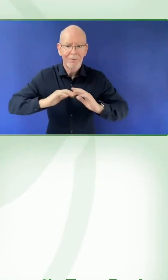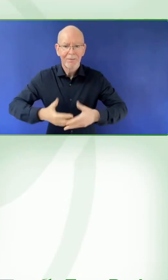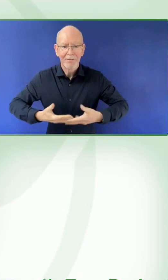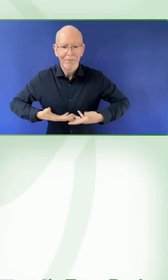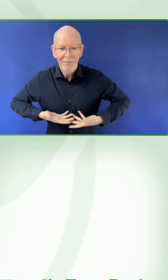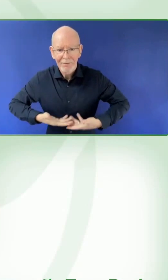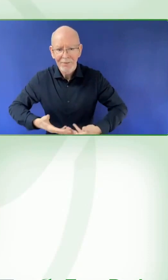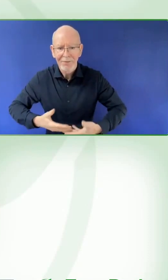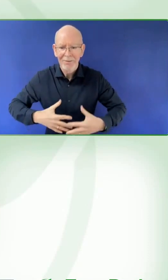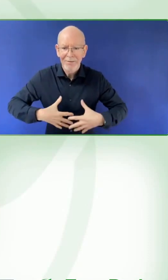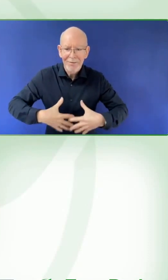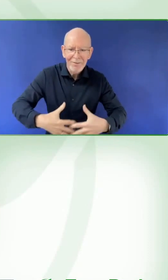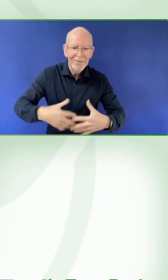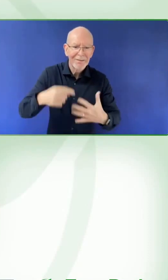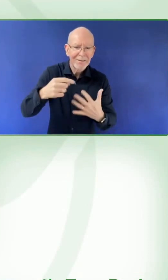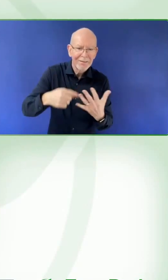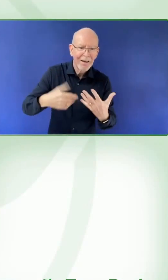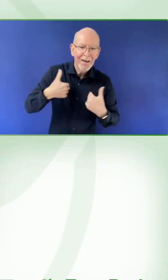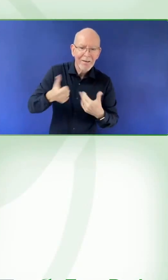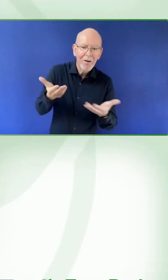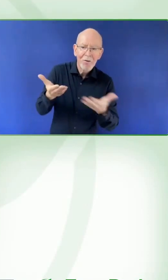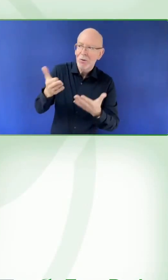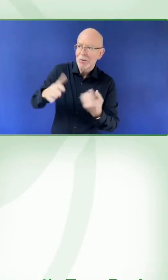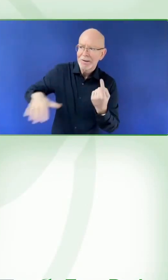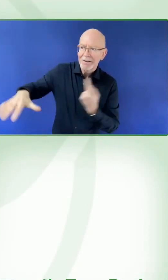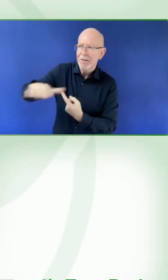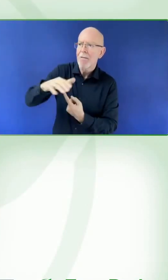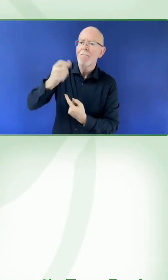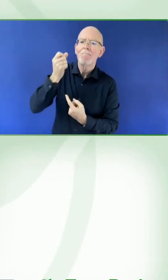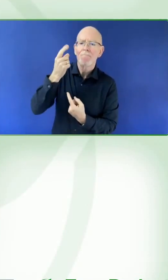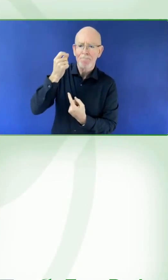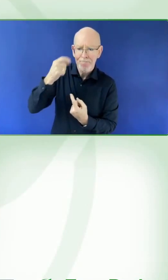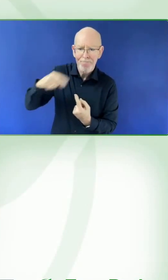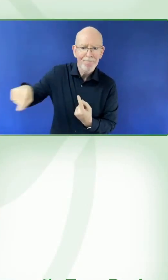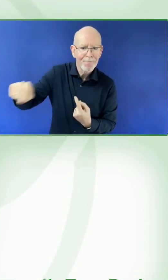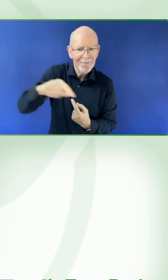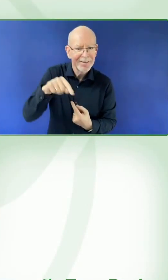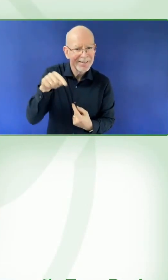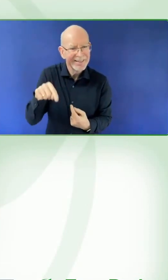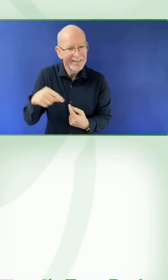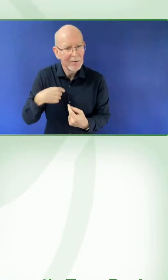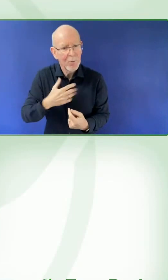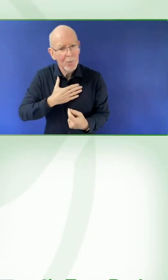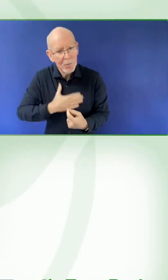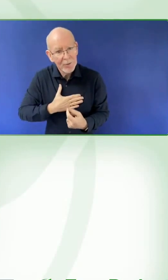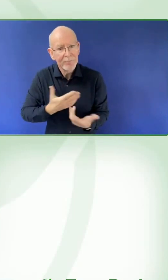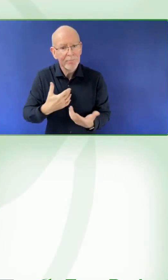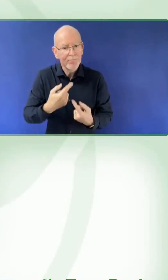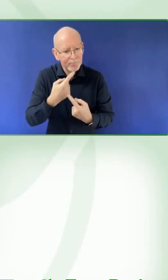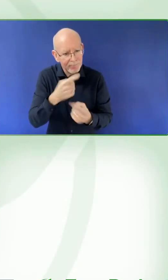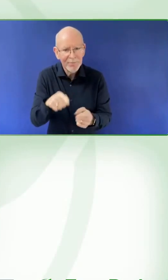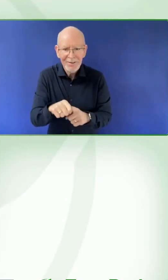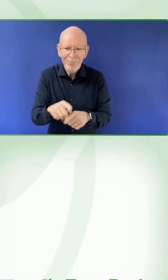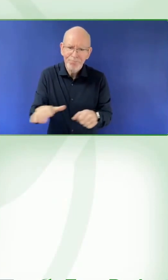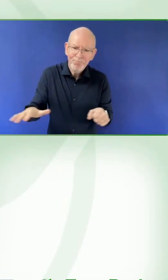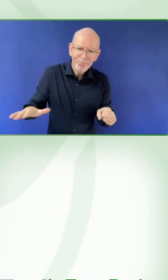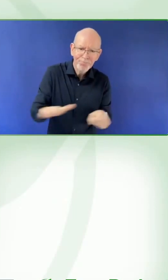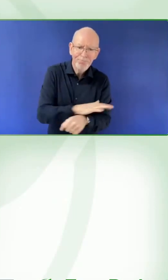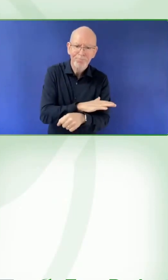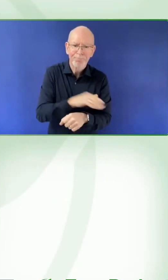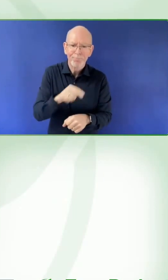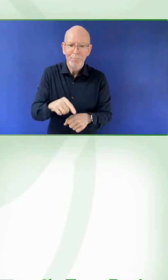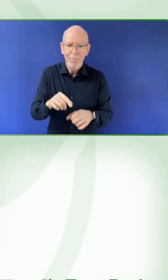stakeholders, how share our knowledge and experience, share tools and provide technical assistance to different